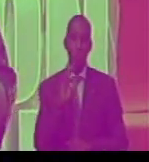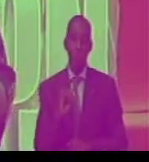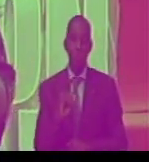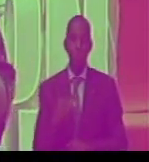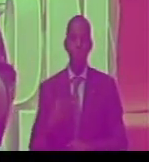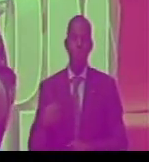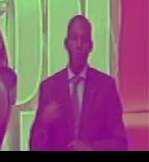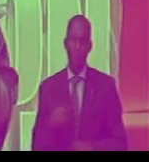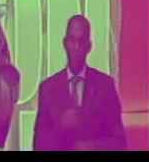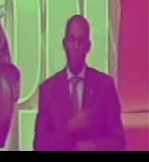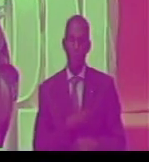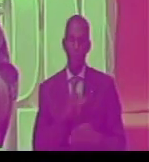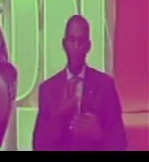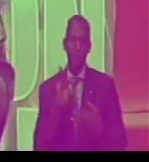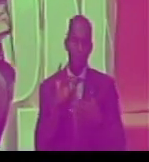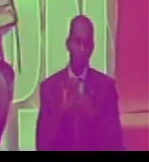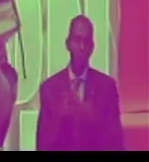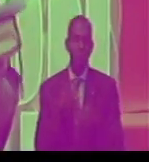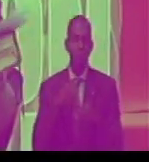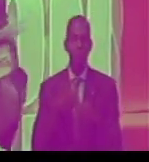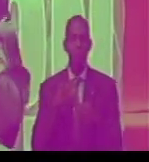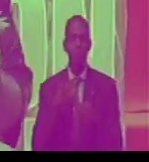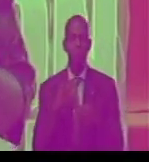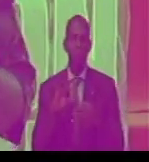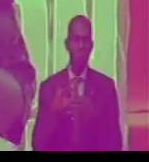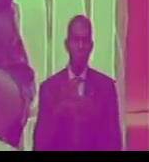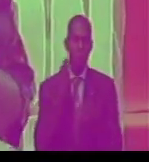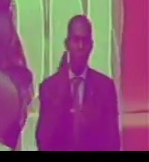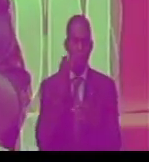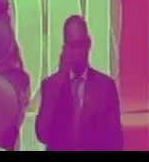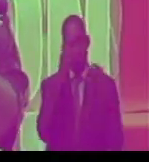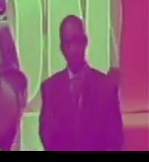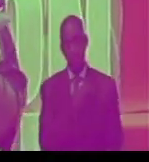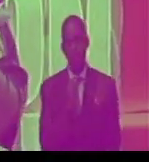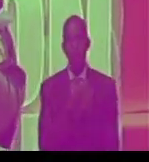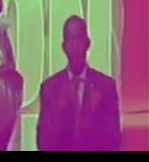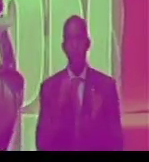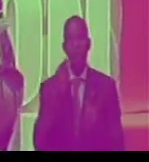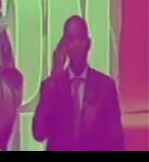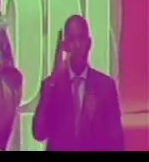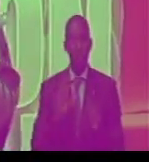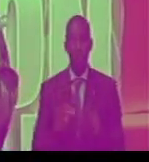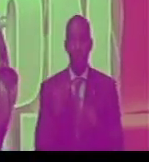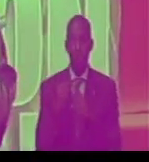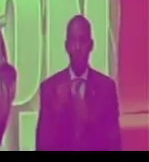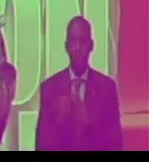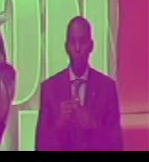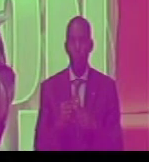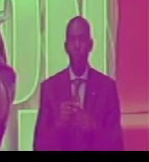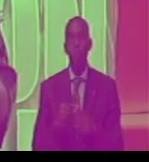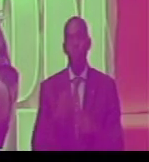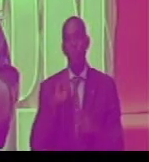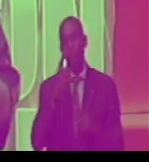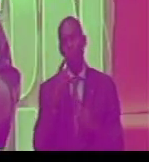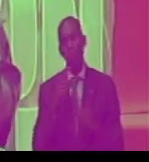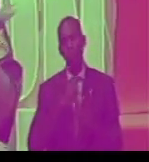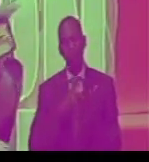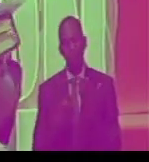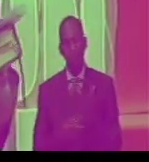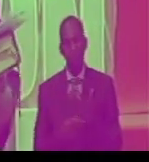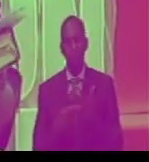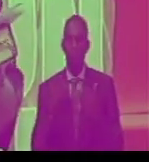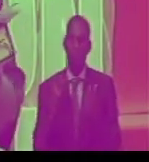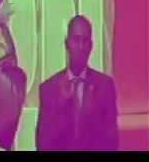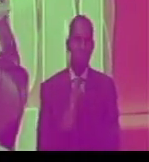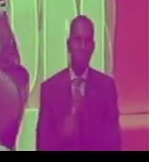God. What the Lord will use him to do. So we key in into those pastors' word, and then believing, the